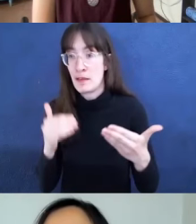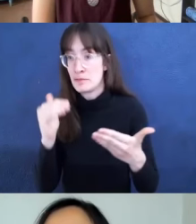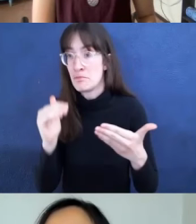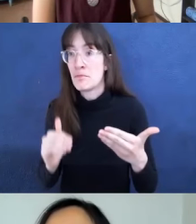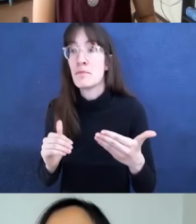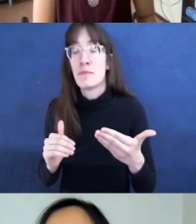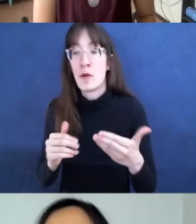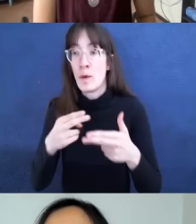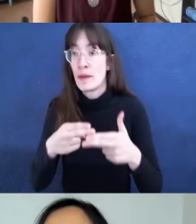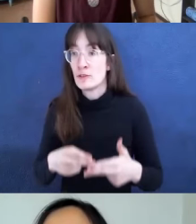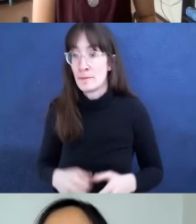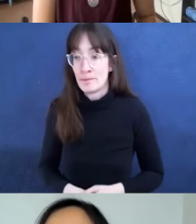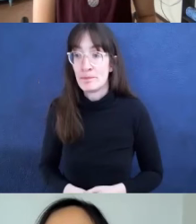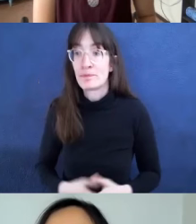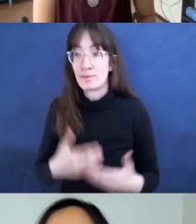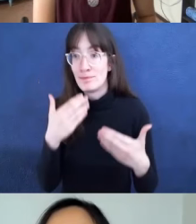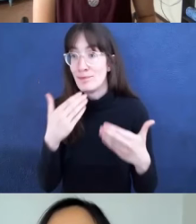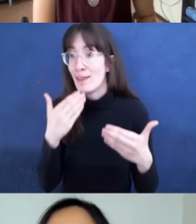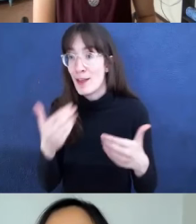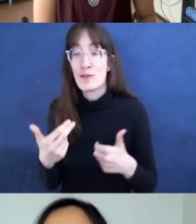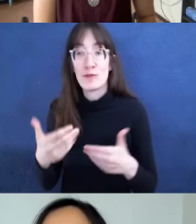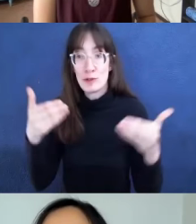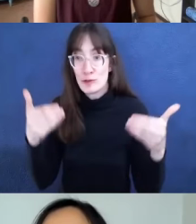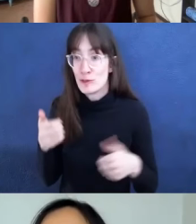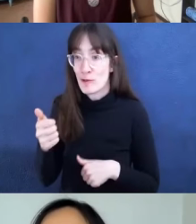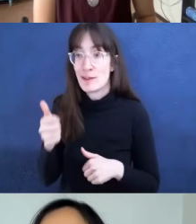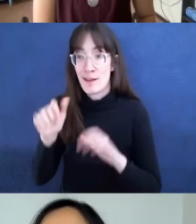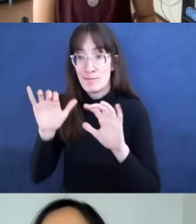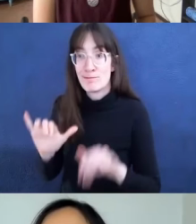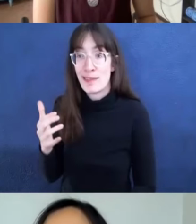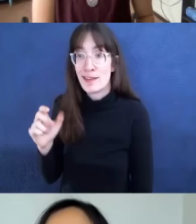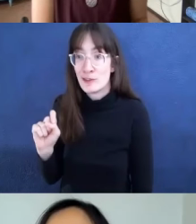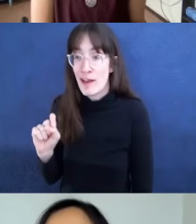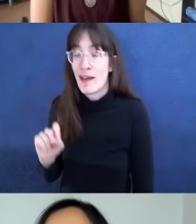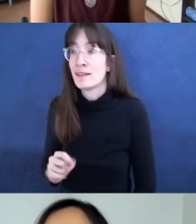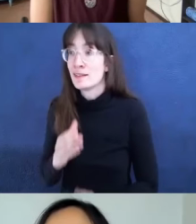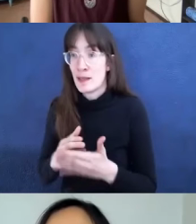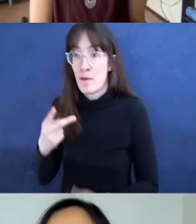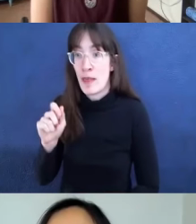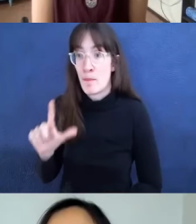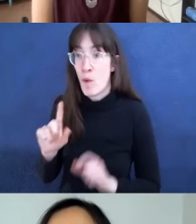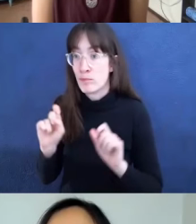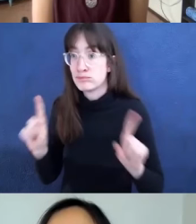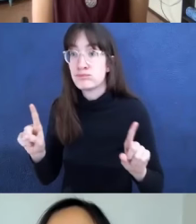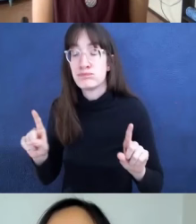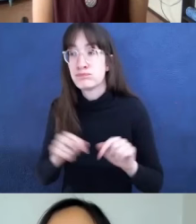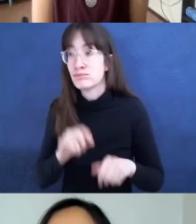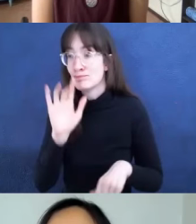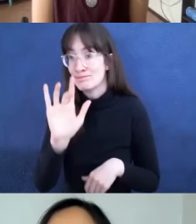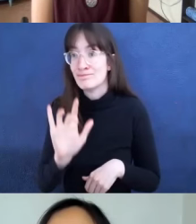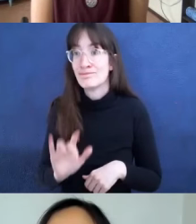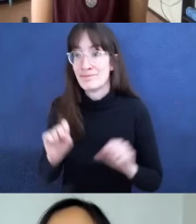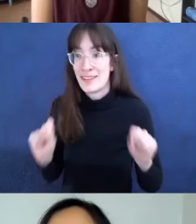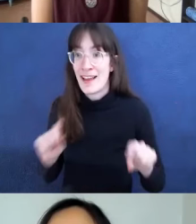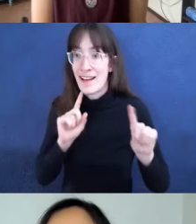Thank you so much again for being here. Thank you for introducing yourselves in the chat and filling out some of the poll questions. We'll read through some of those in a moment here. We'll